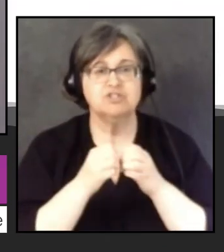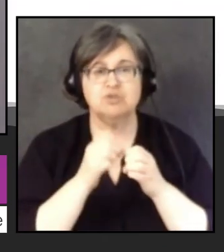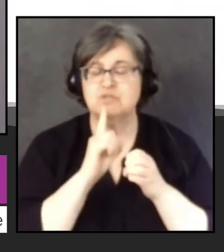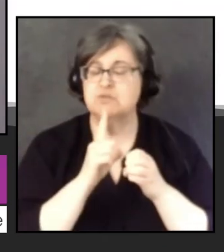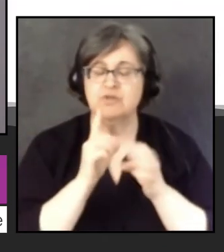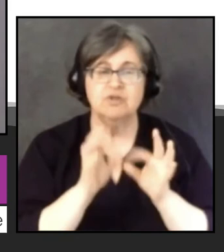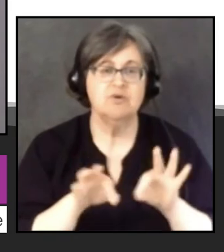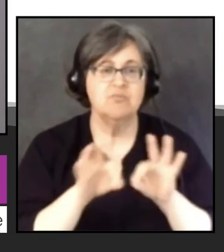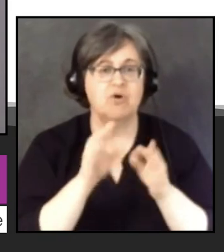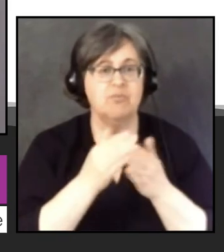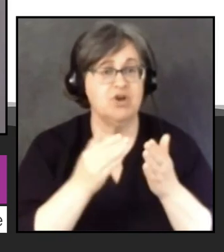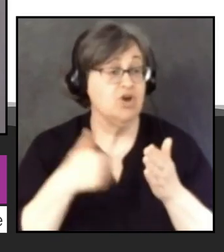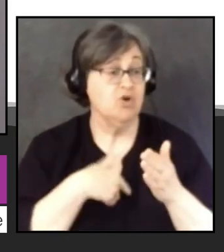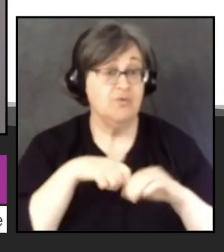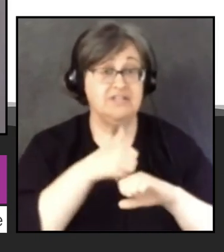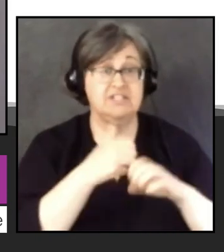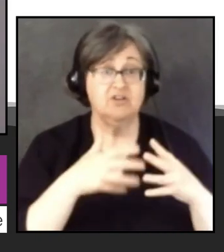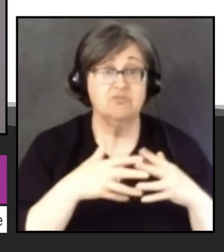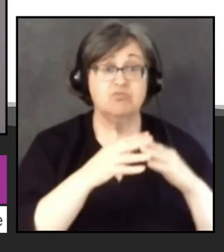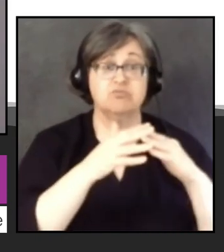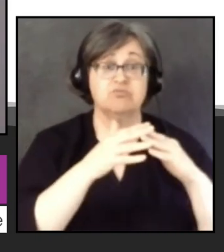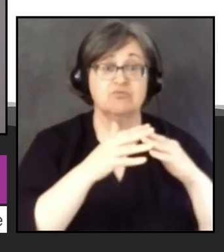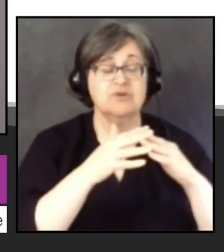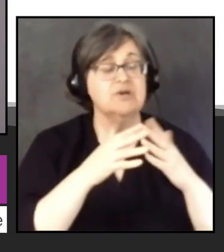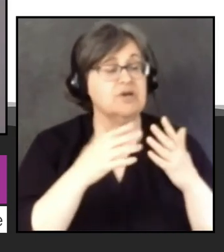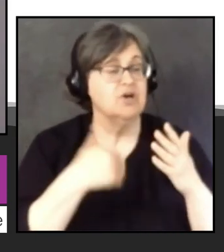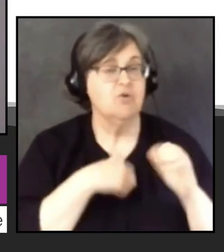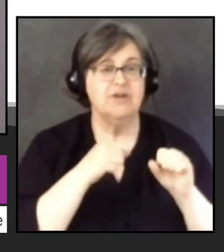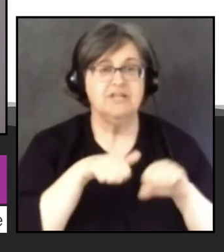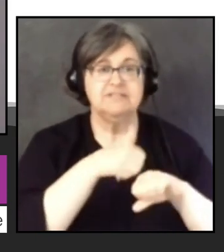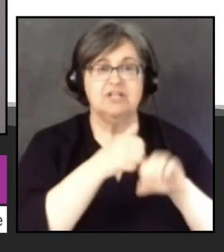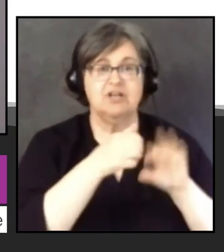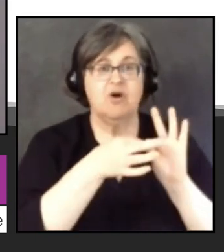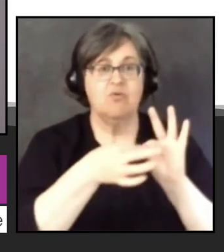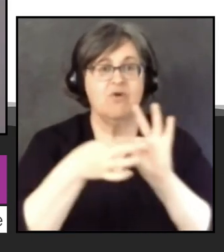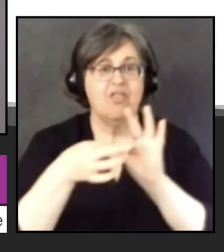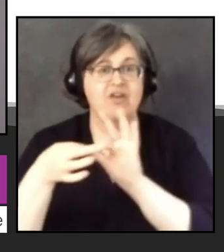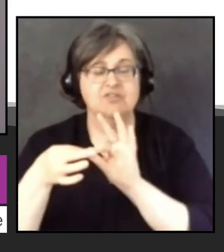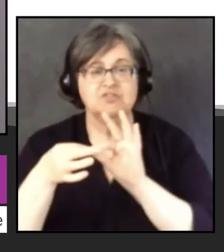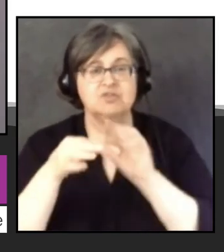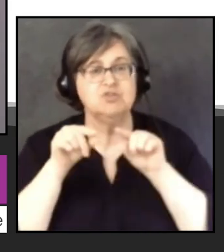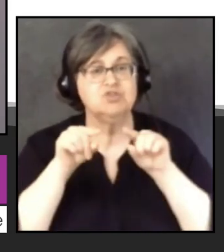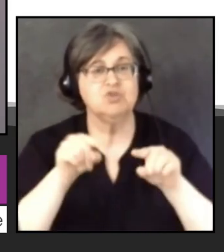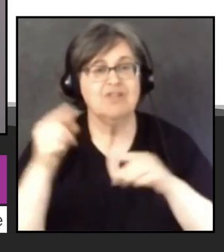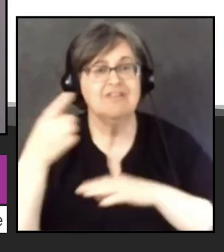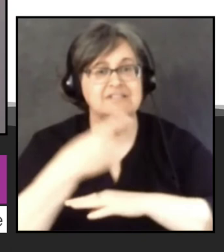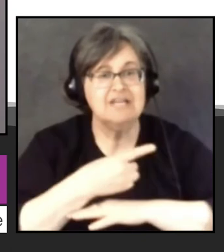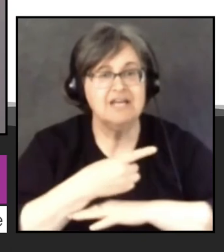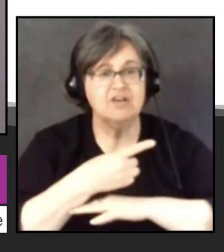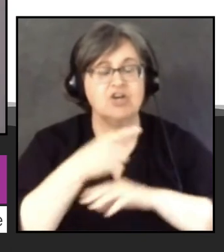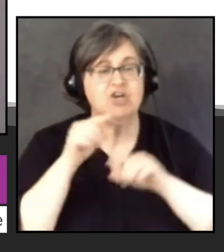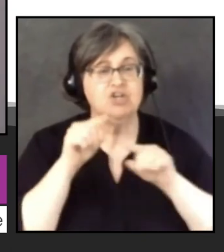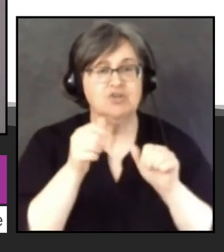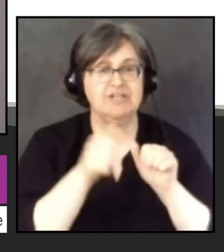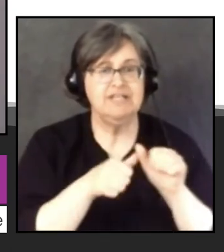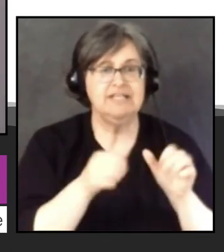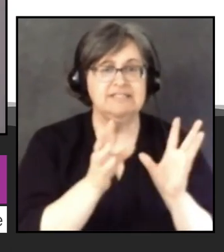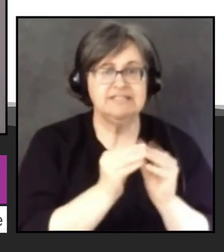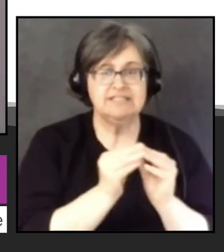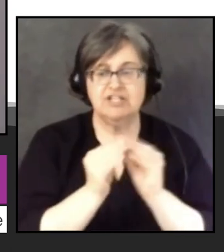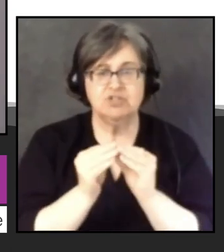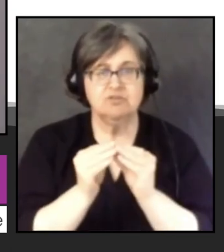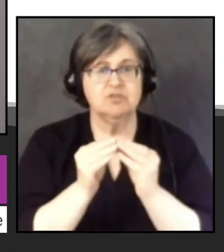an activation that allowed us to build relationships throughout the day and throughout each person's session and tailor